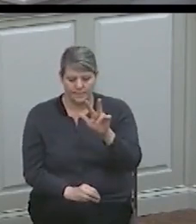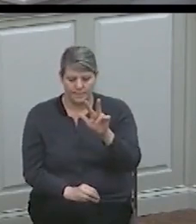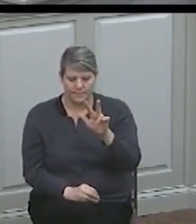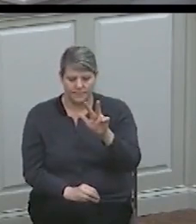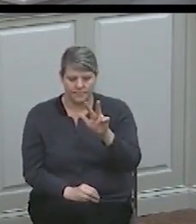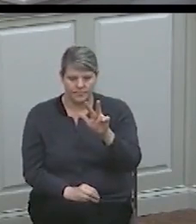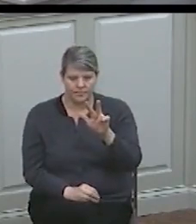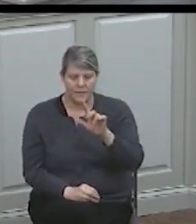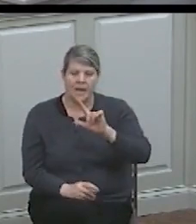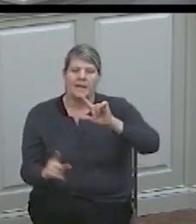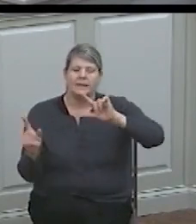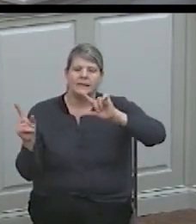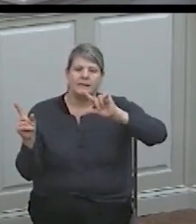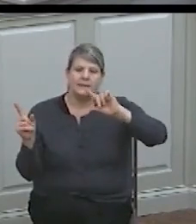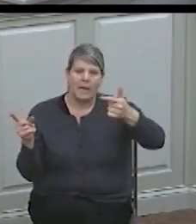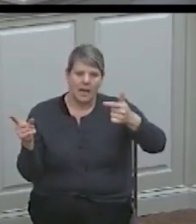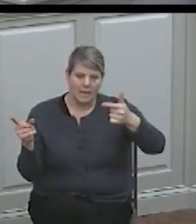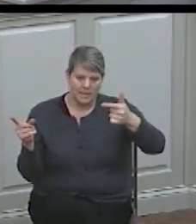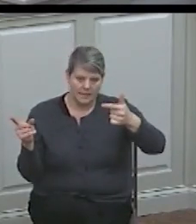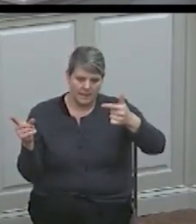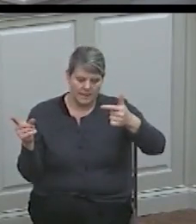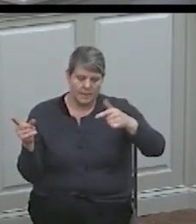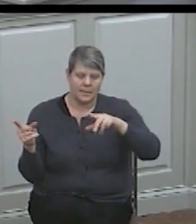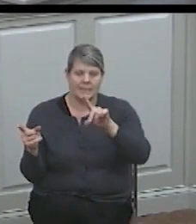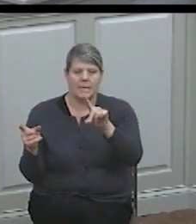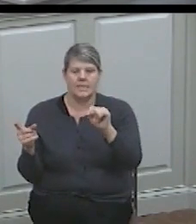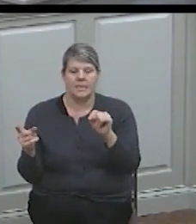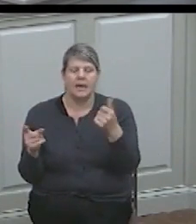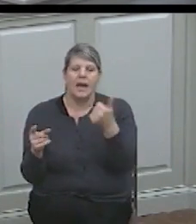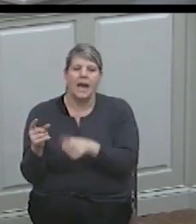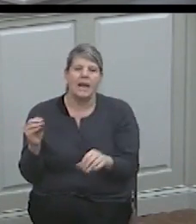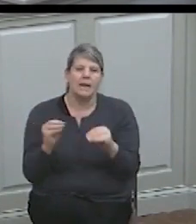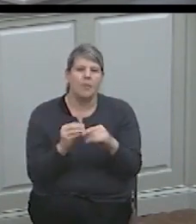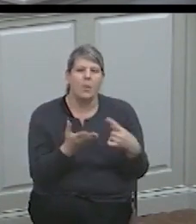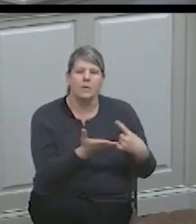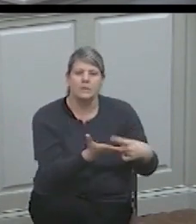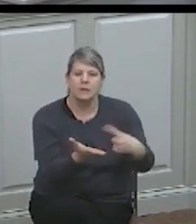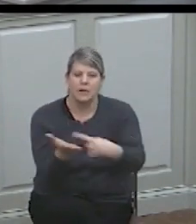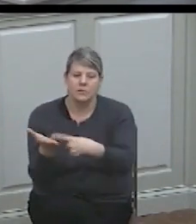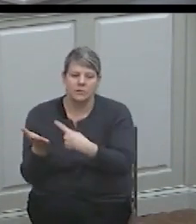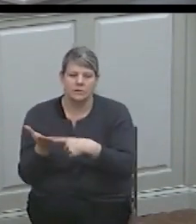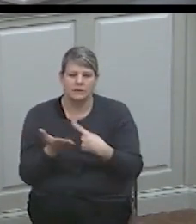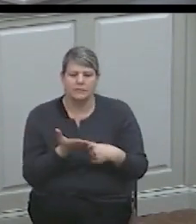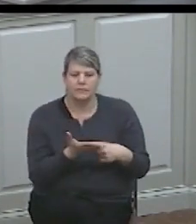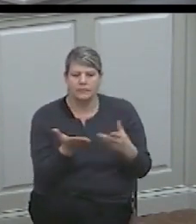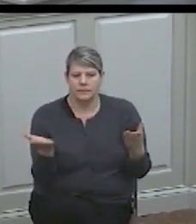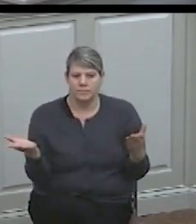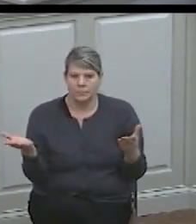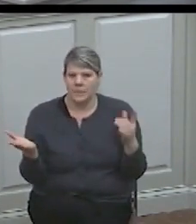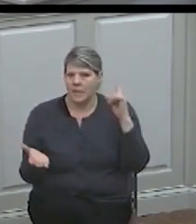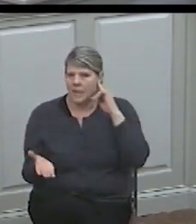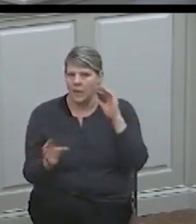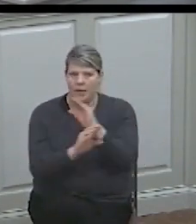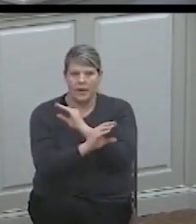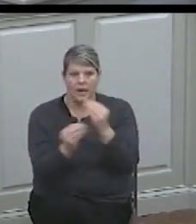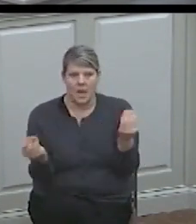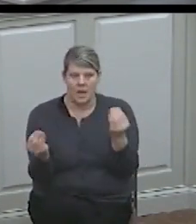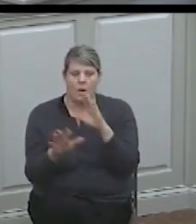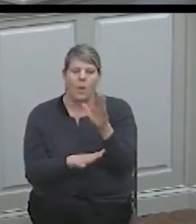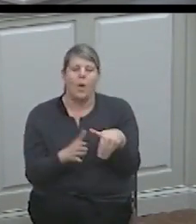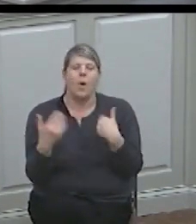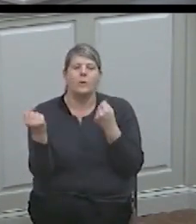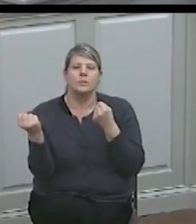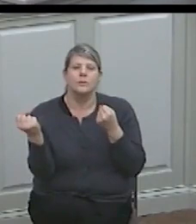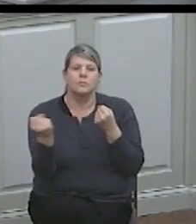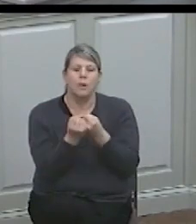1893. Second. Thank you, Commissioner Cottle. Second, Commissioner Terry. Any further discussion? Seeing none, Chair called the question. All in favor